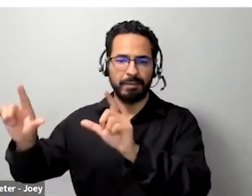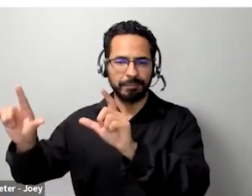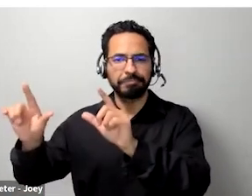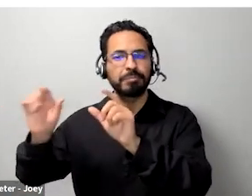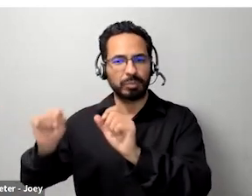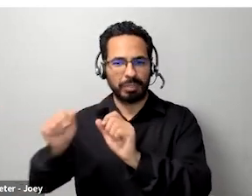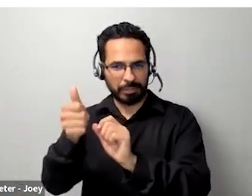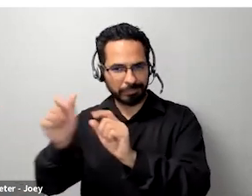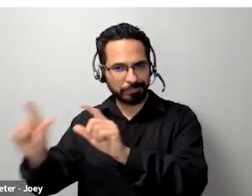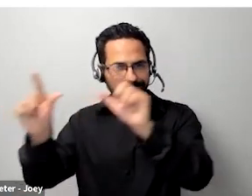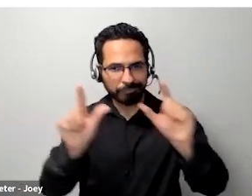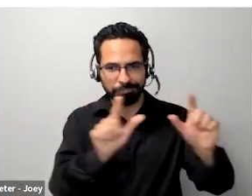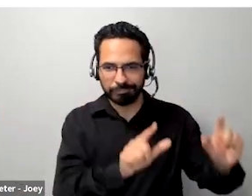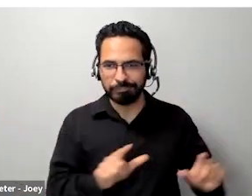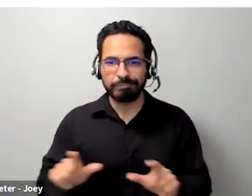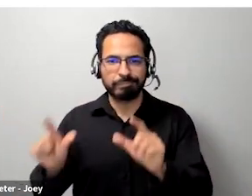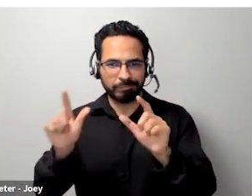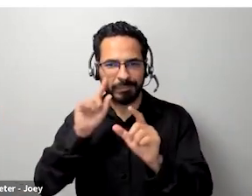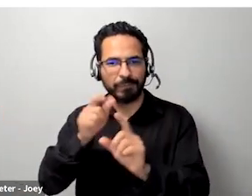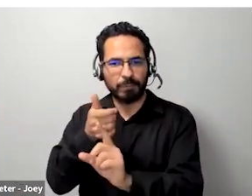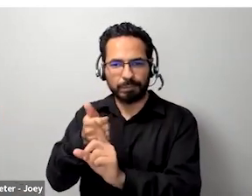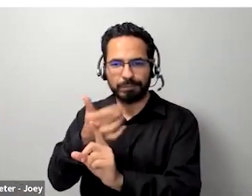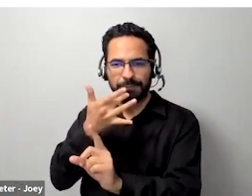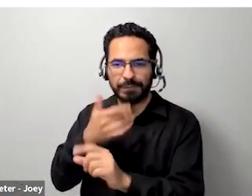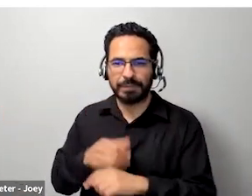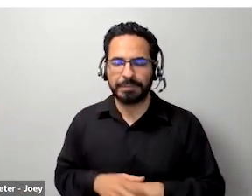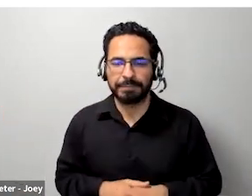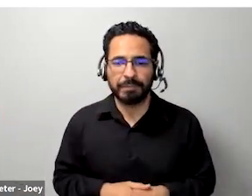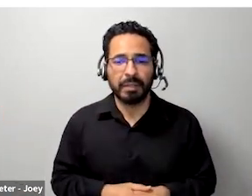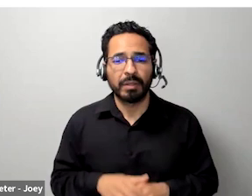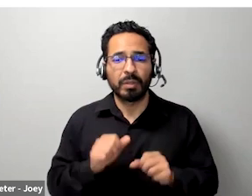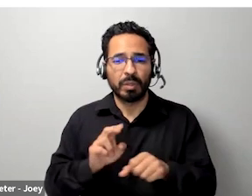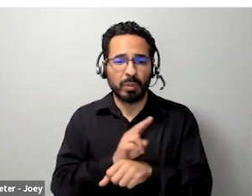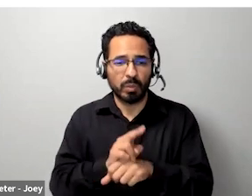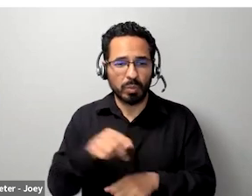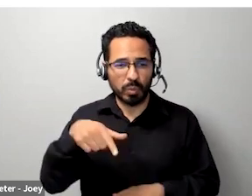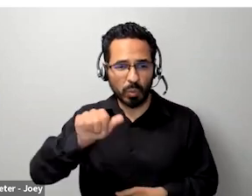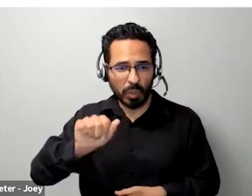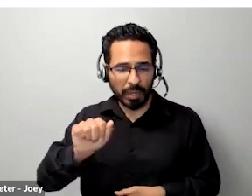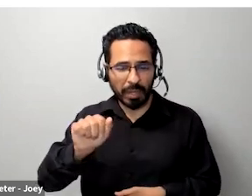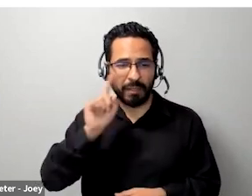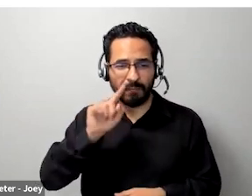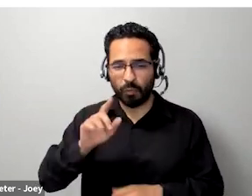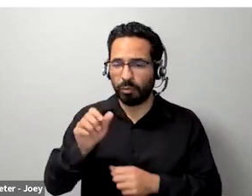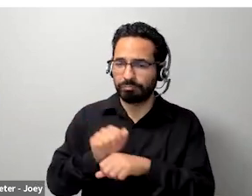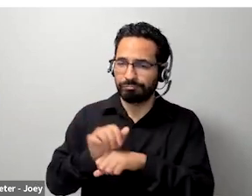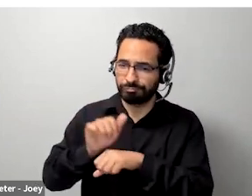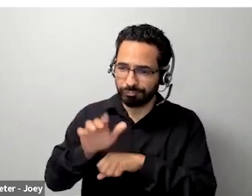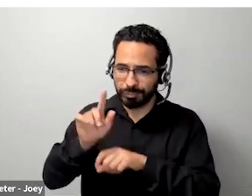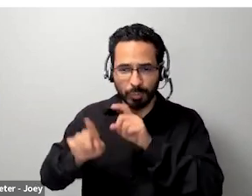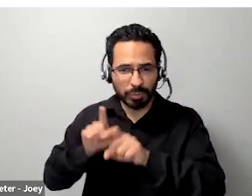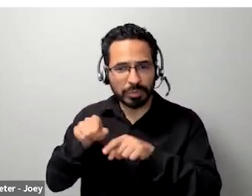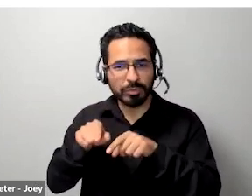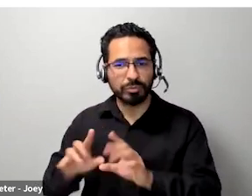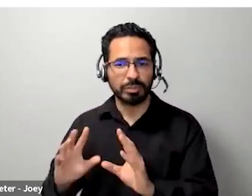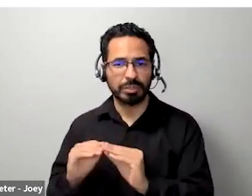can move around your screen for preferred viewing. Feel free to use the Q&A feature to send questions during the session. Everyone